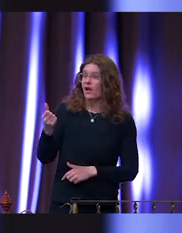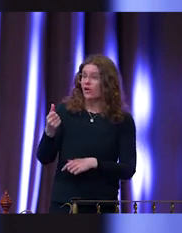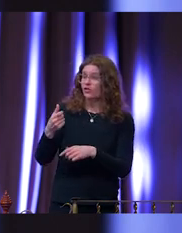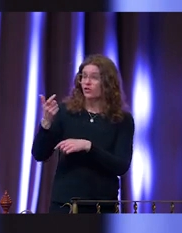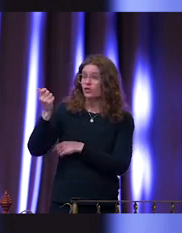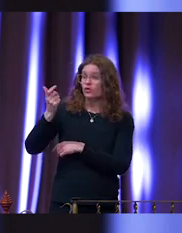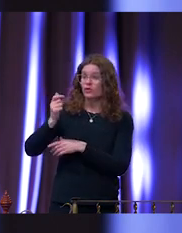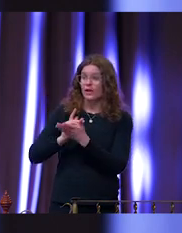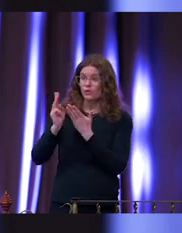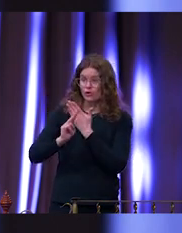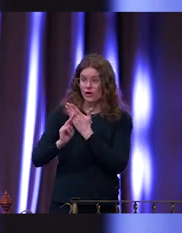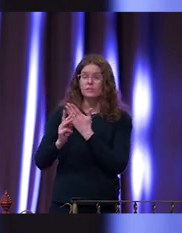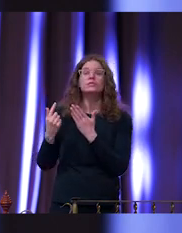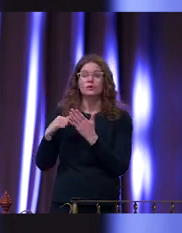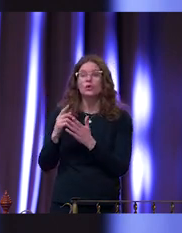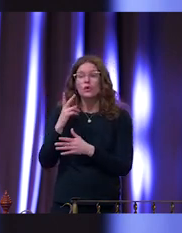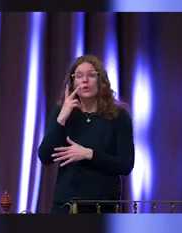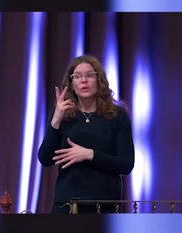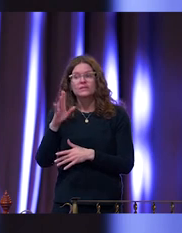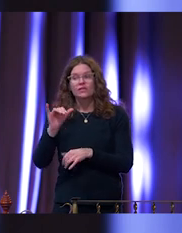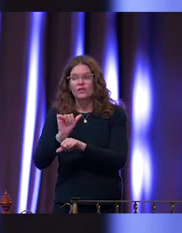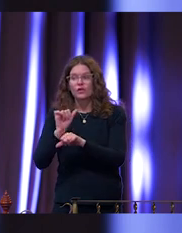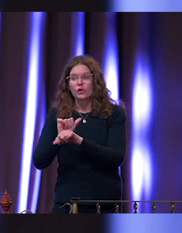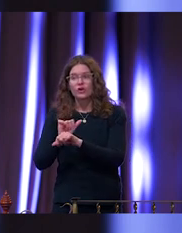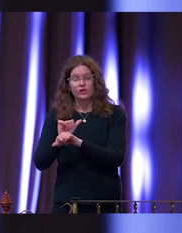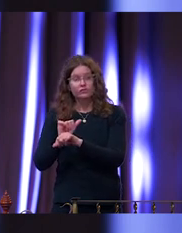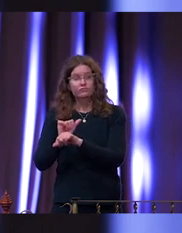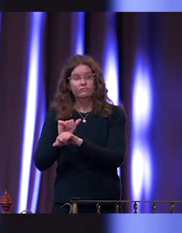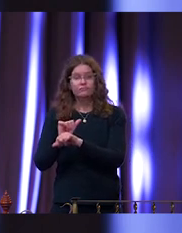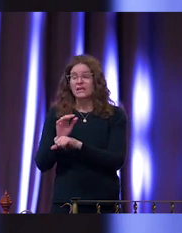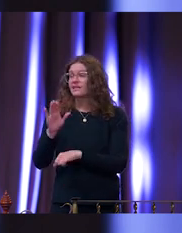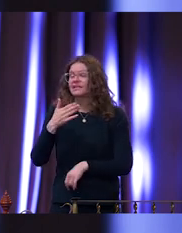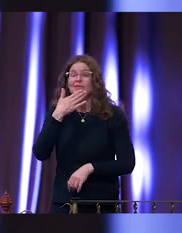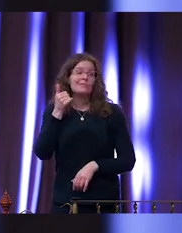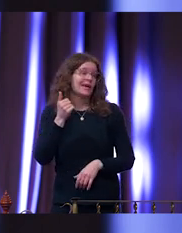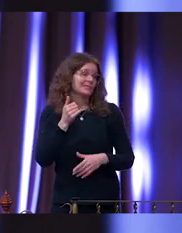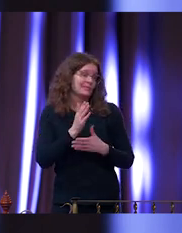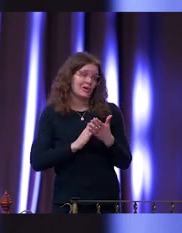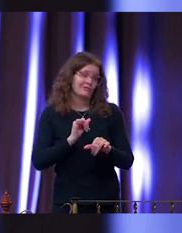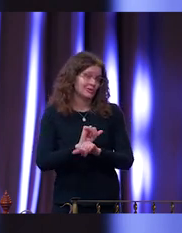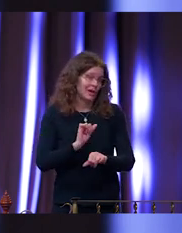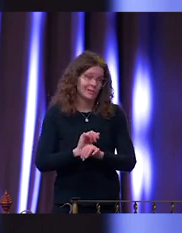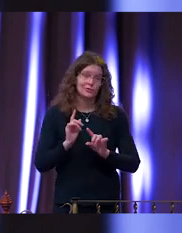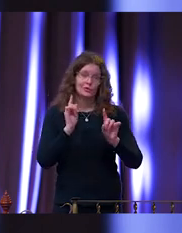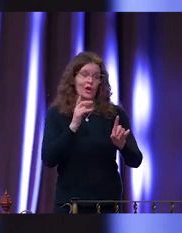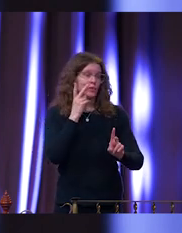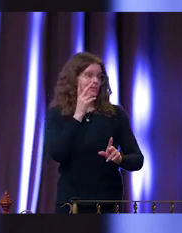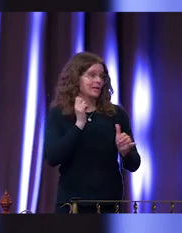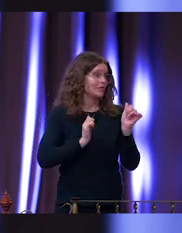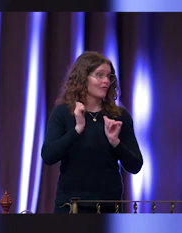programs, and we also see the work firsthand. I agree with Ellen, it's one of the best parts of the job, and to us at the Driehaus